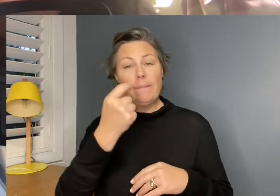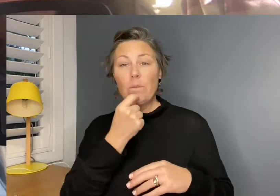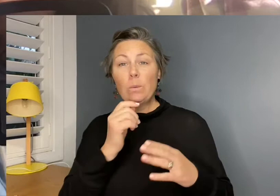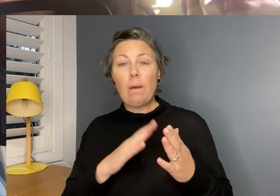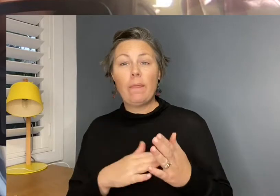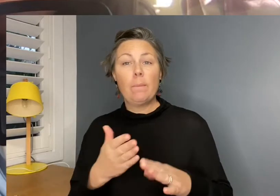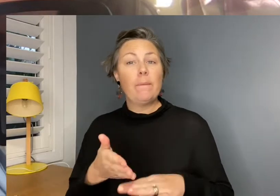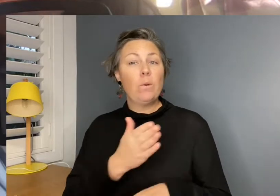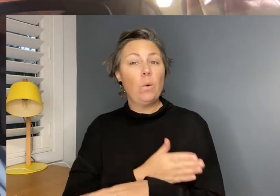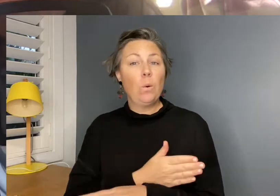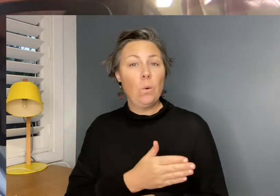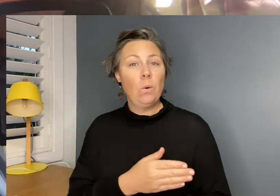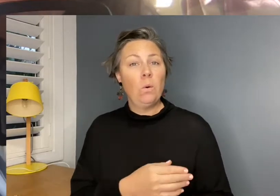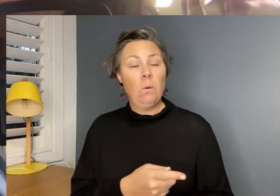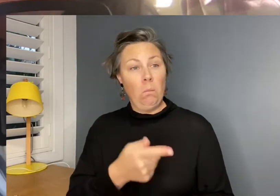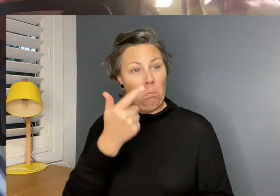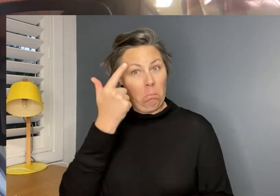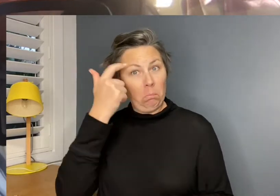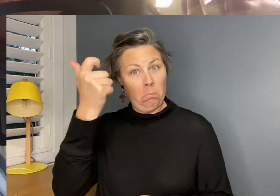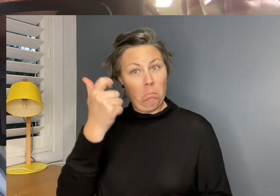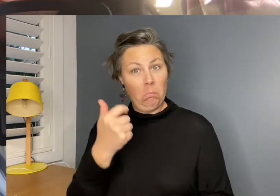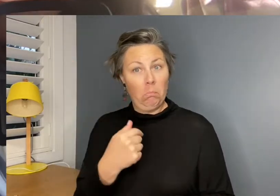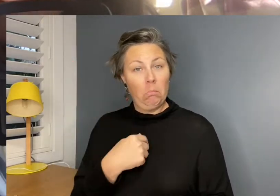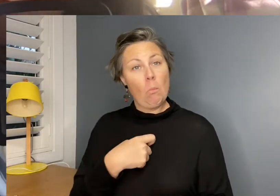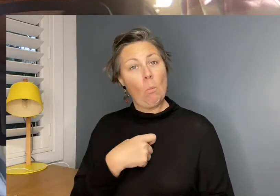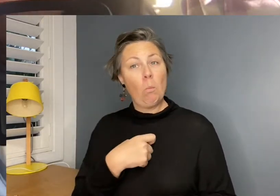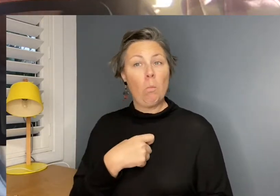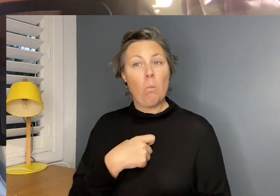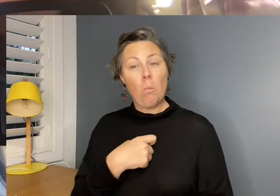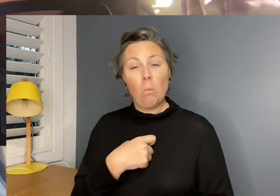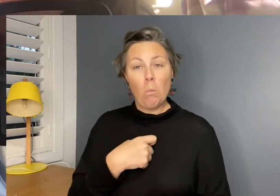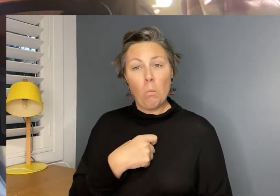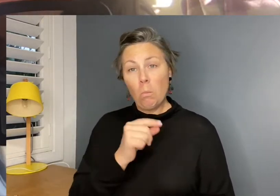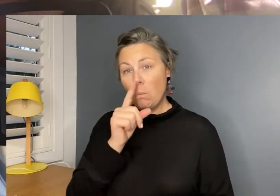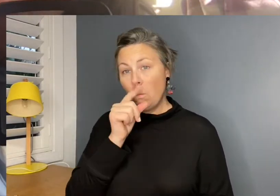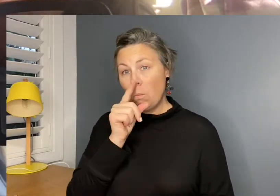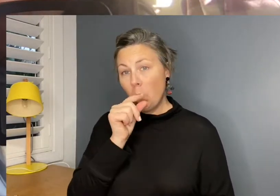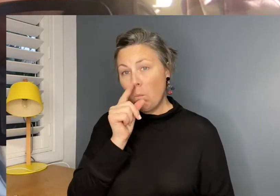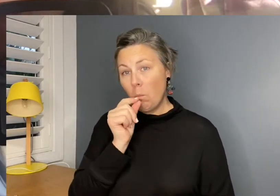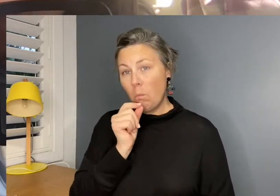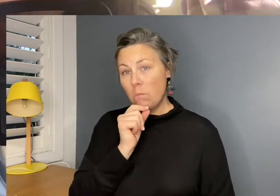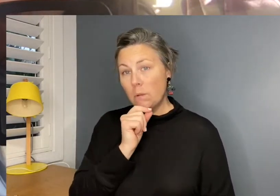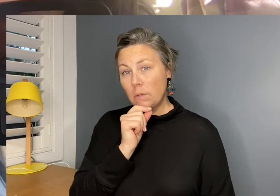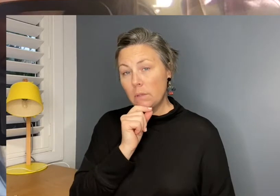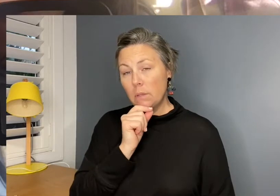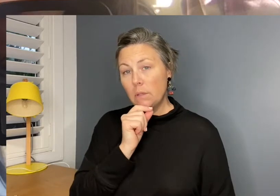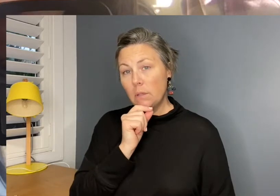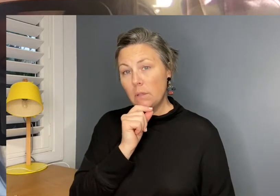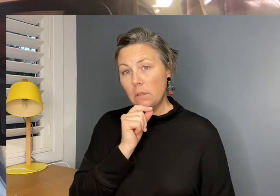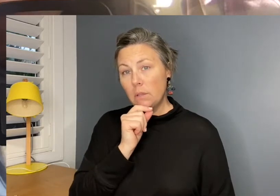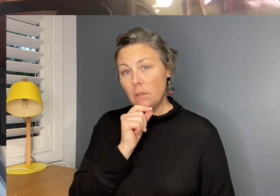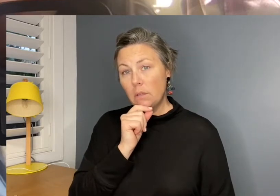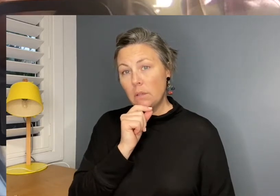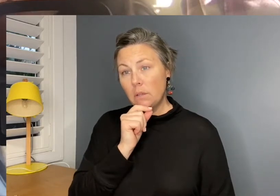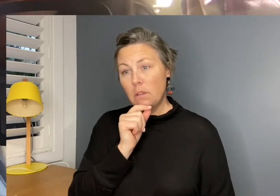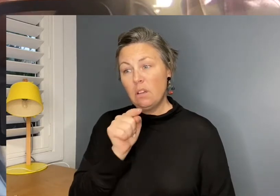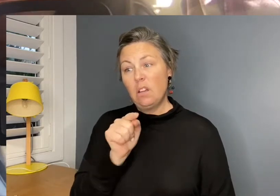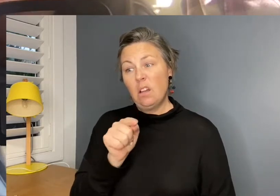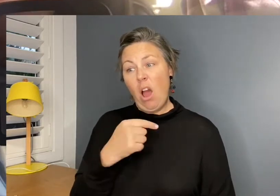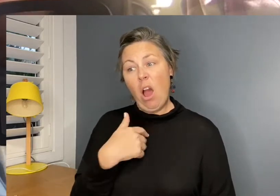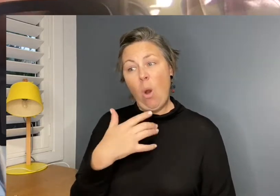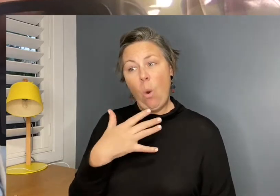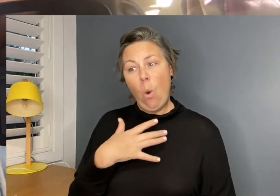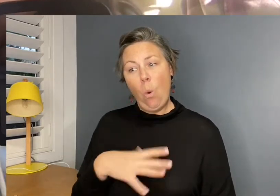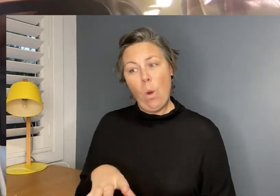at one of my appointments, that was an option at the hospital. And it was something that I